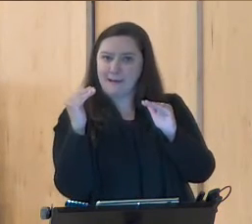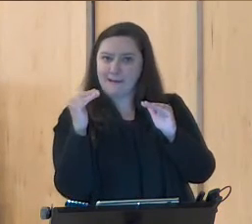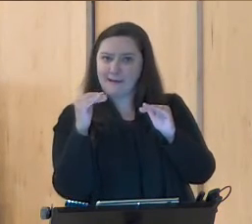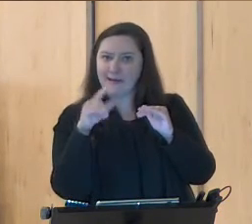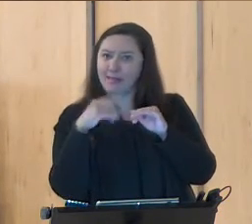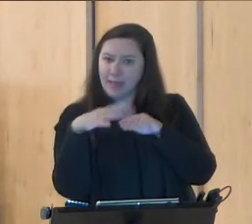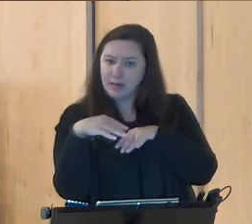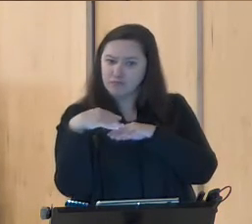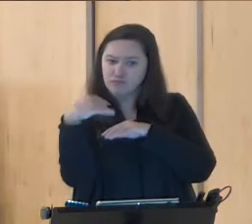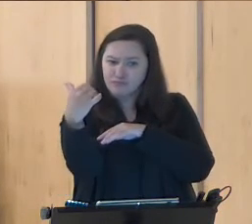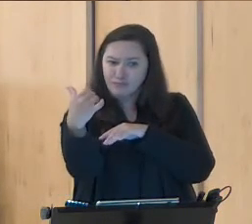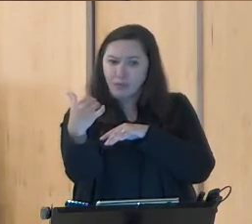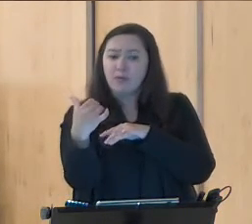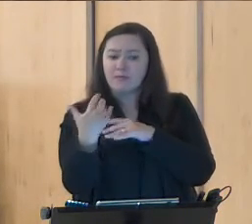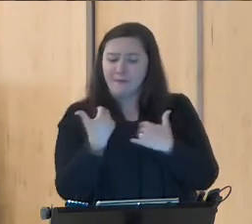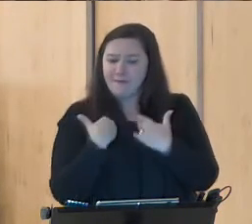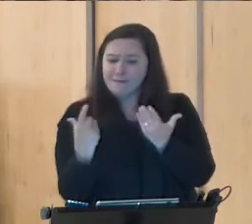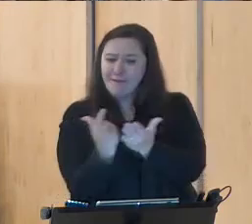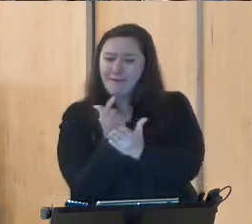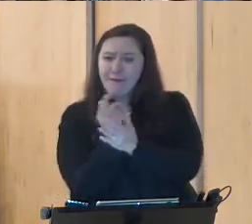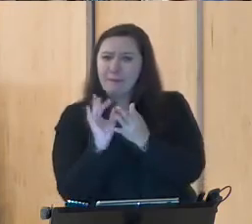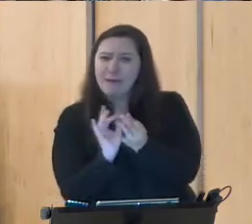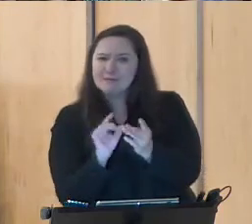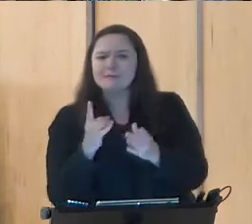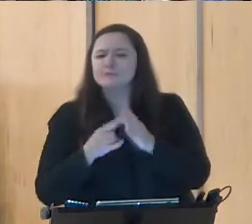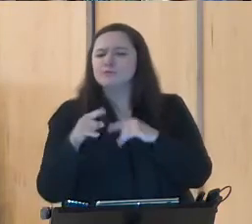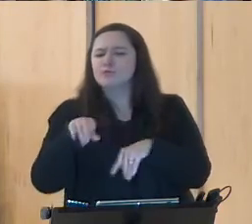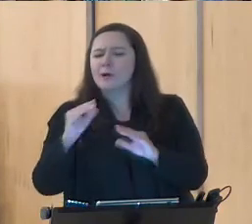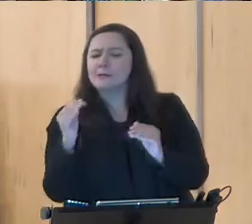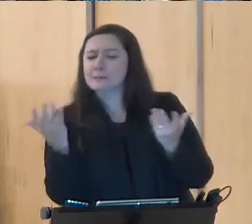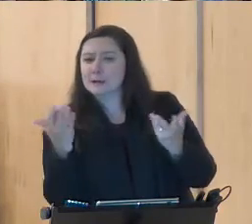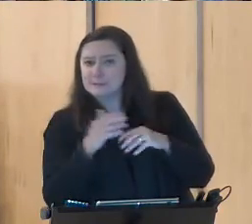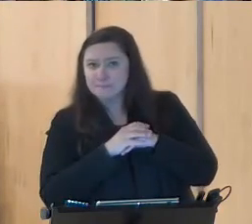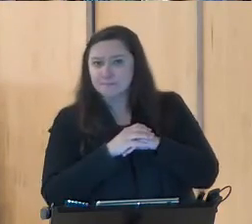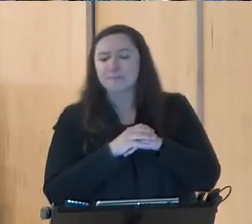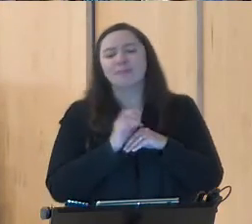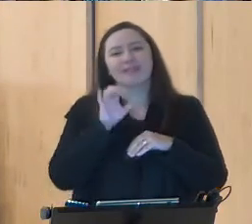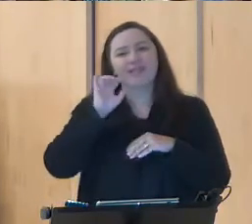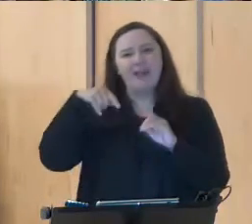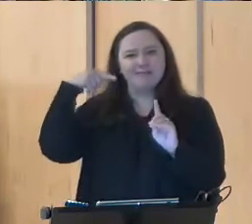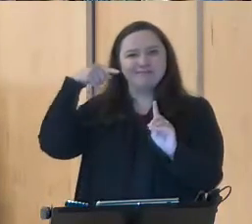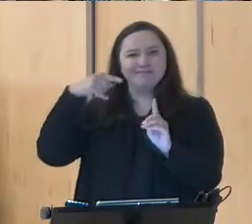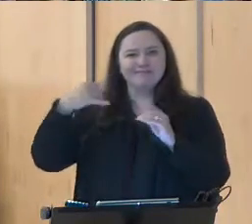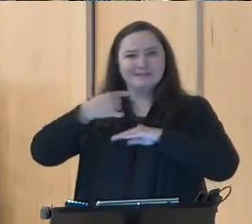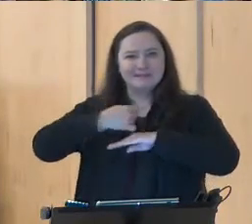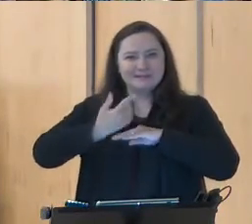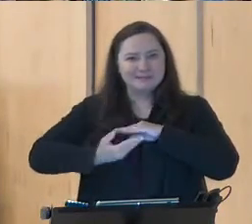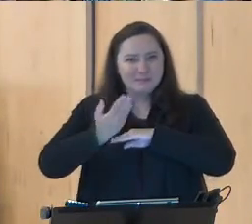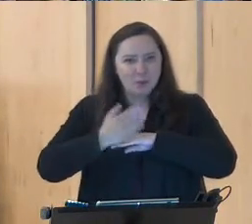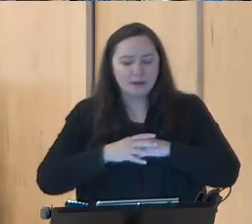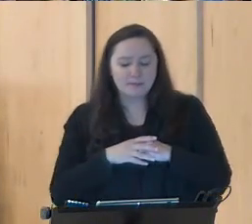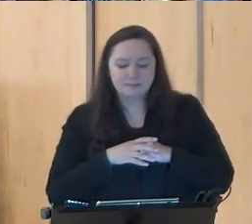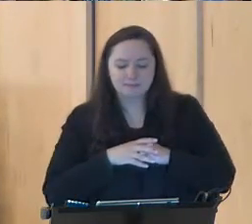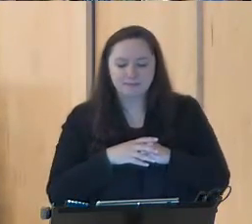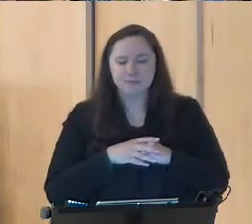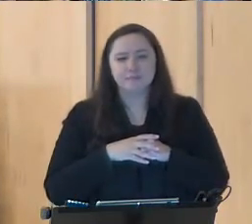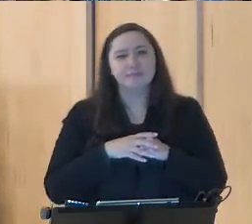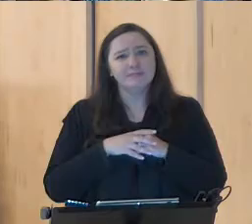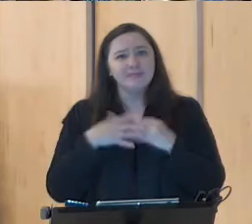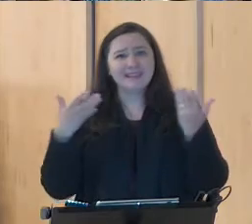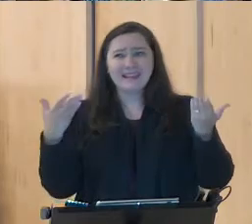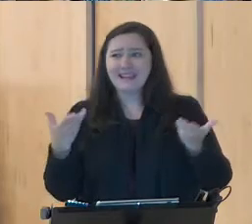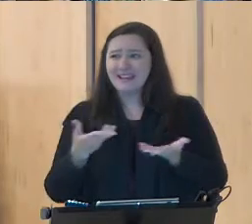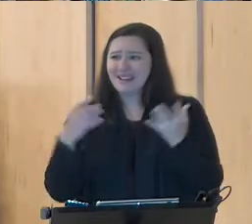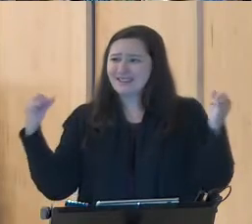the gospel message. And that's what we want to talk about this morning. As we gather together as